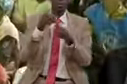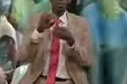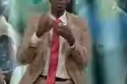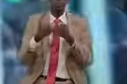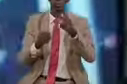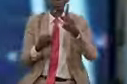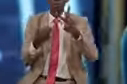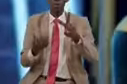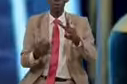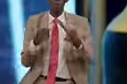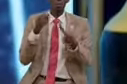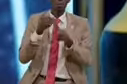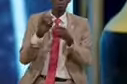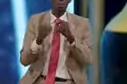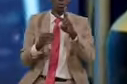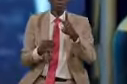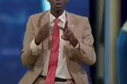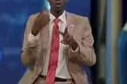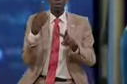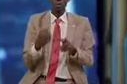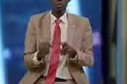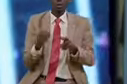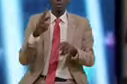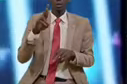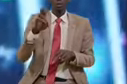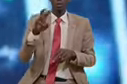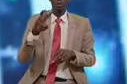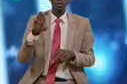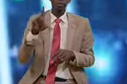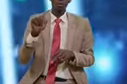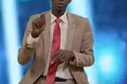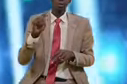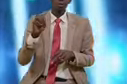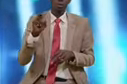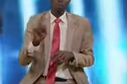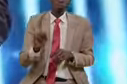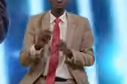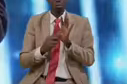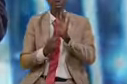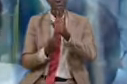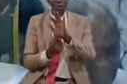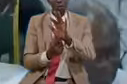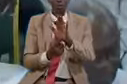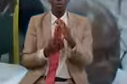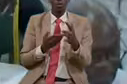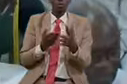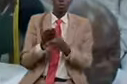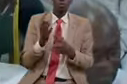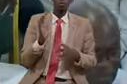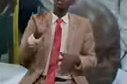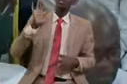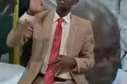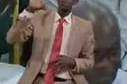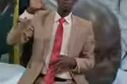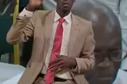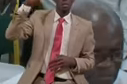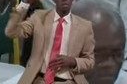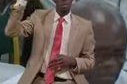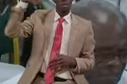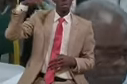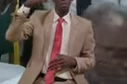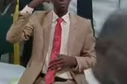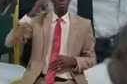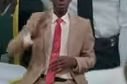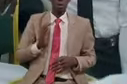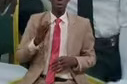Number two is the revelation through his lamp for our fullness,